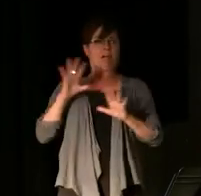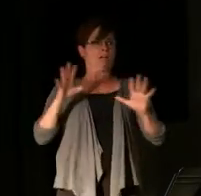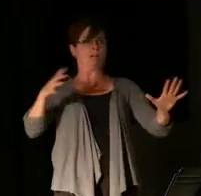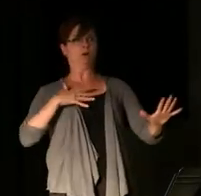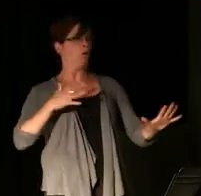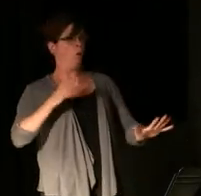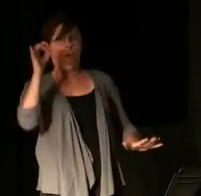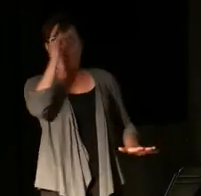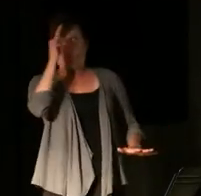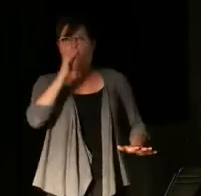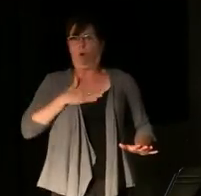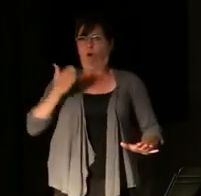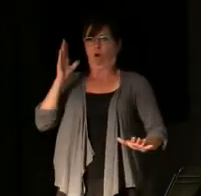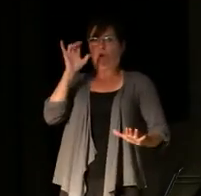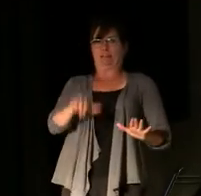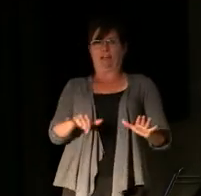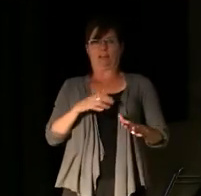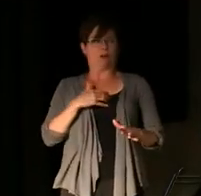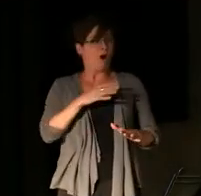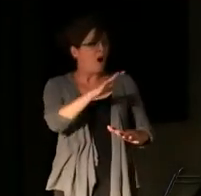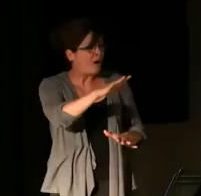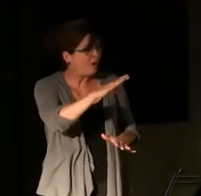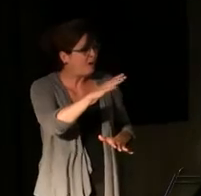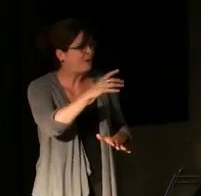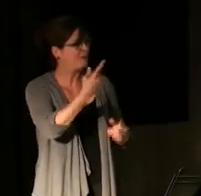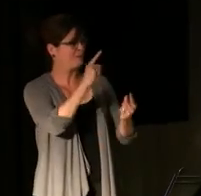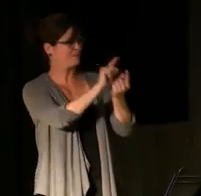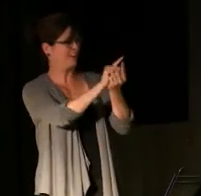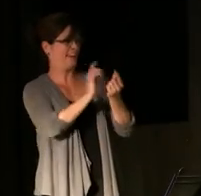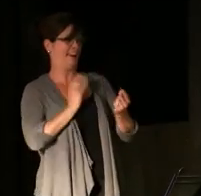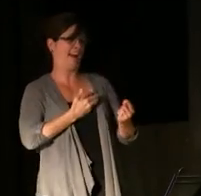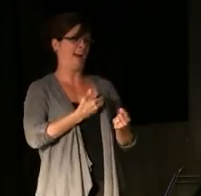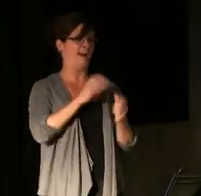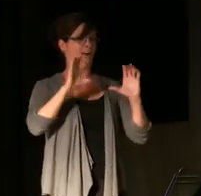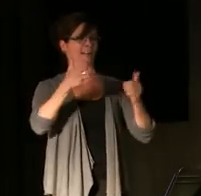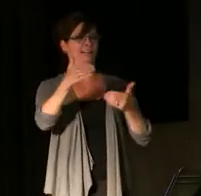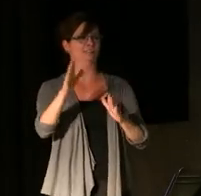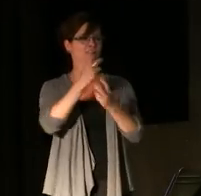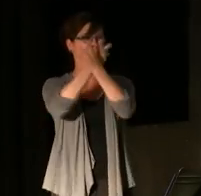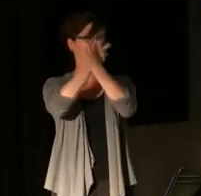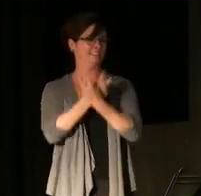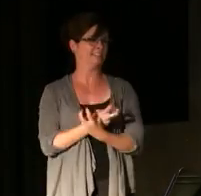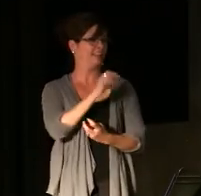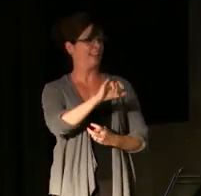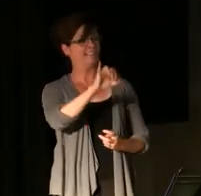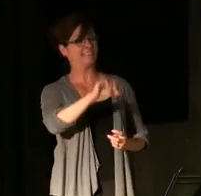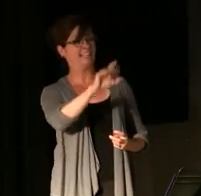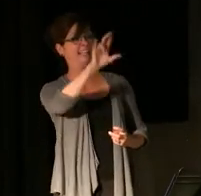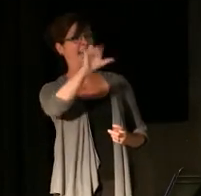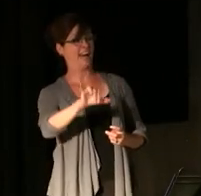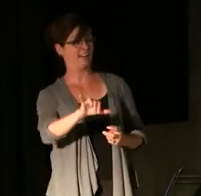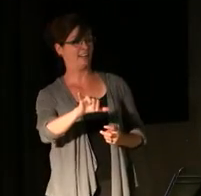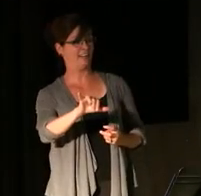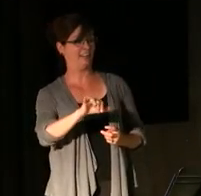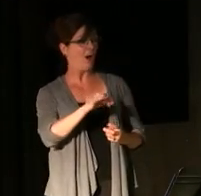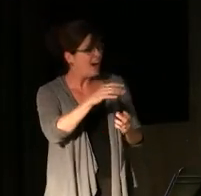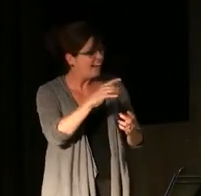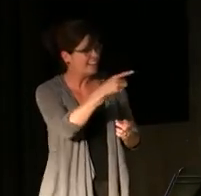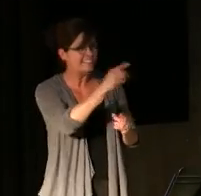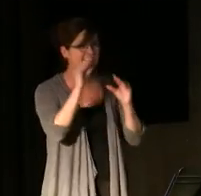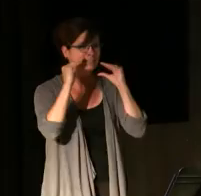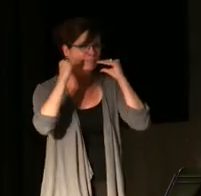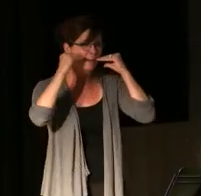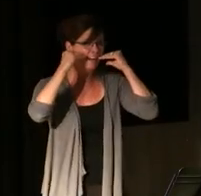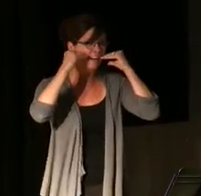Oh my gosh, what is that thing? I see you have met our classroom skeleton. That's Larry. Oh, and